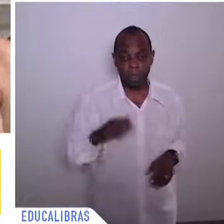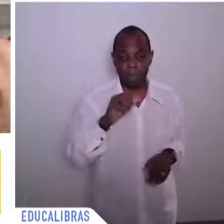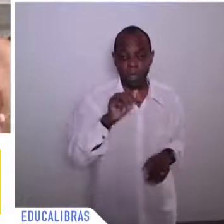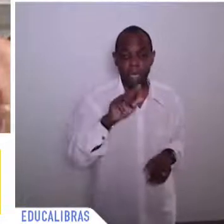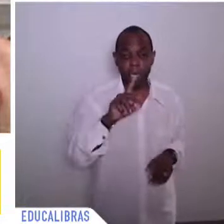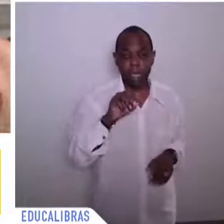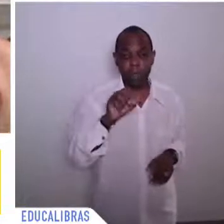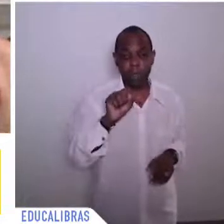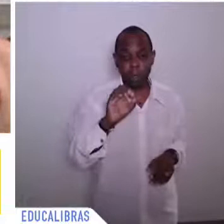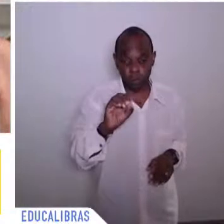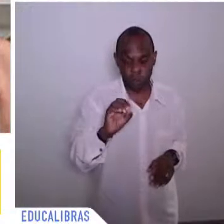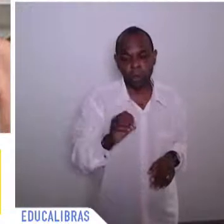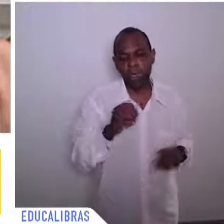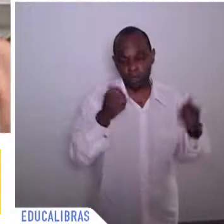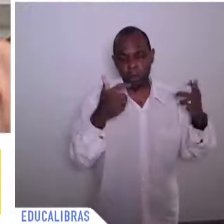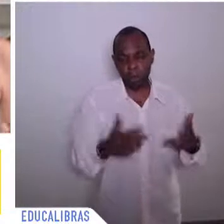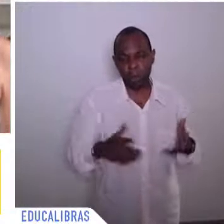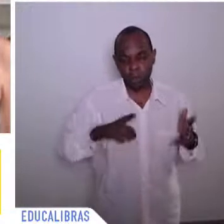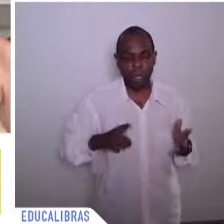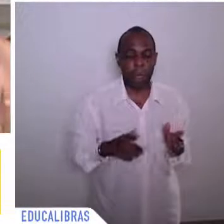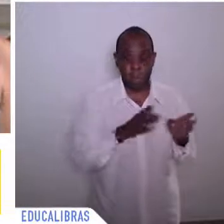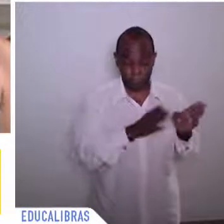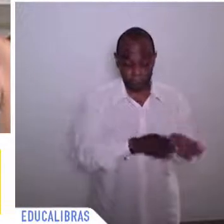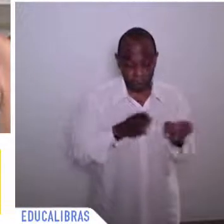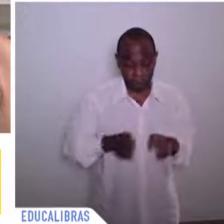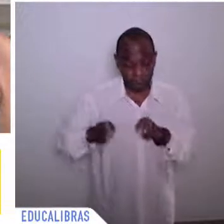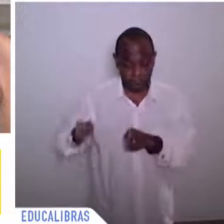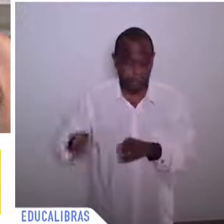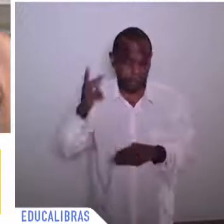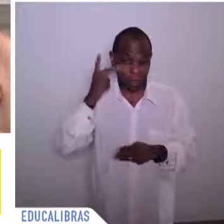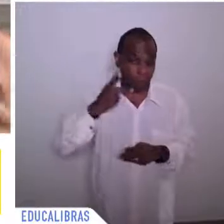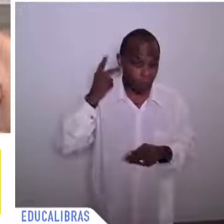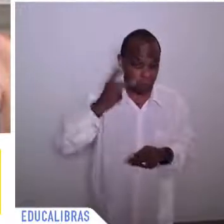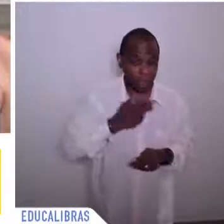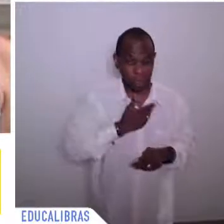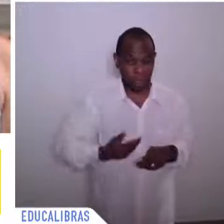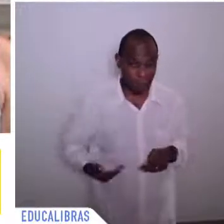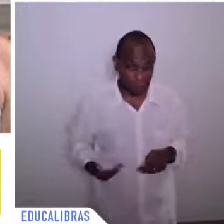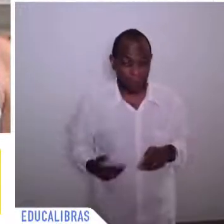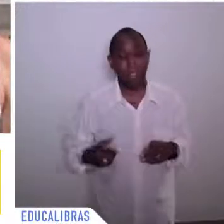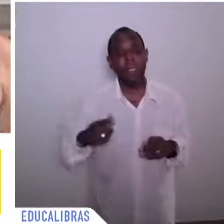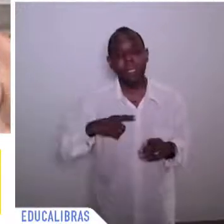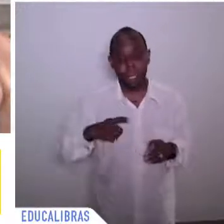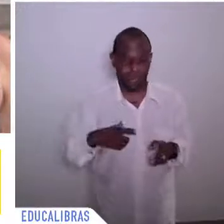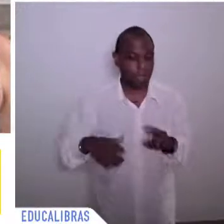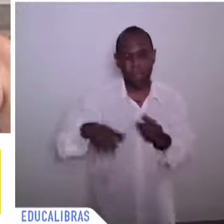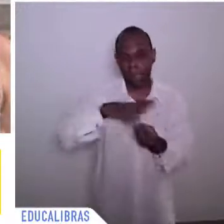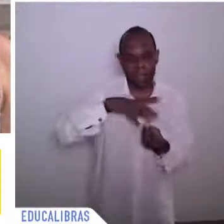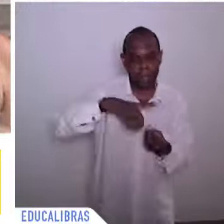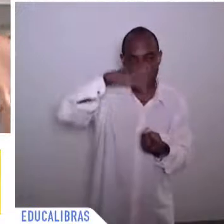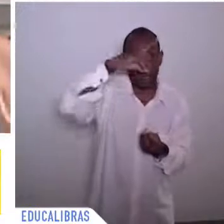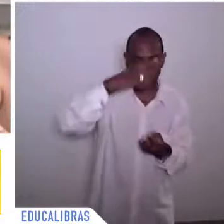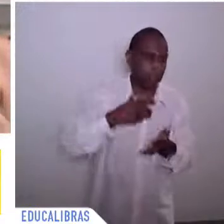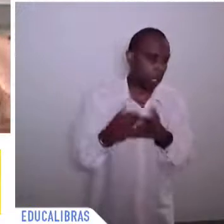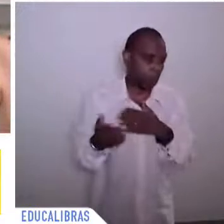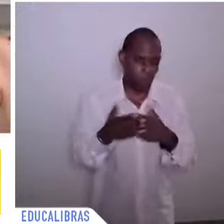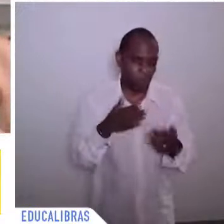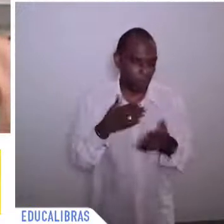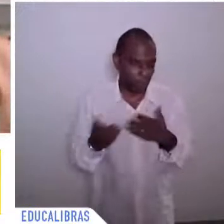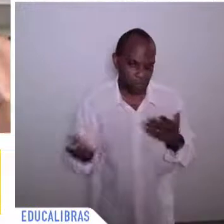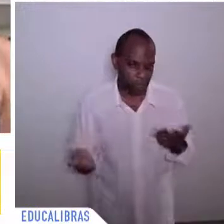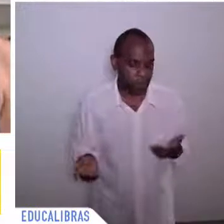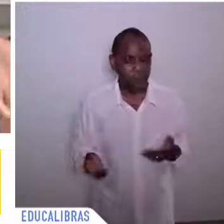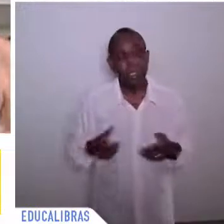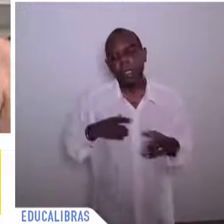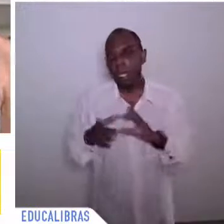media. You both have mentioned that the political process will clearly, in any kind of